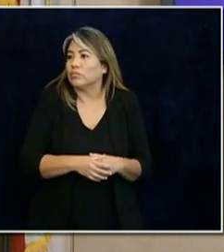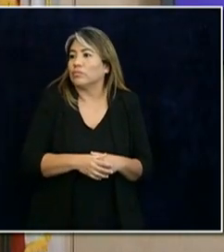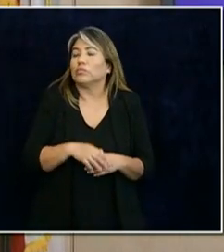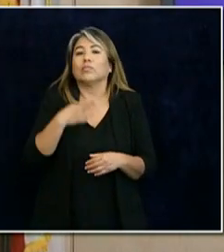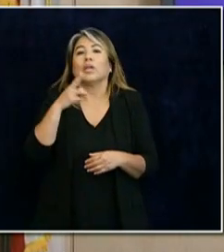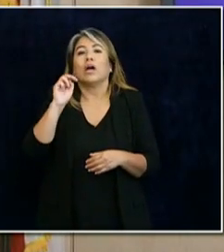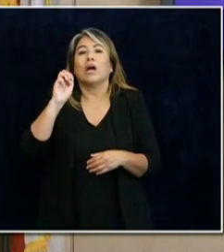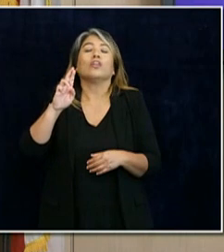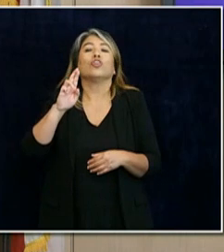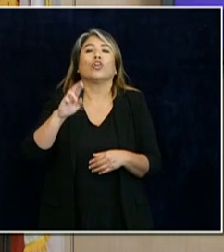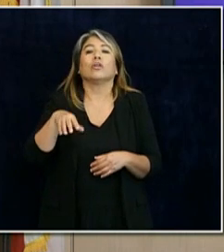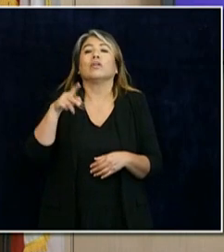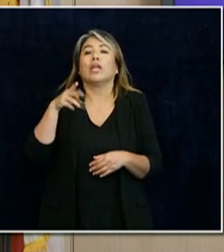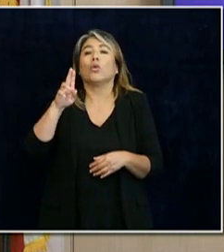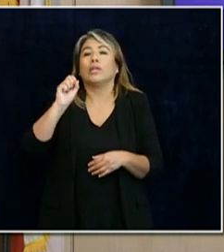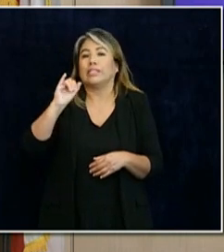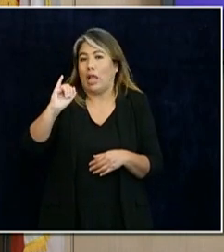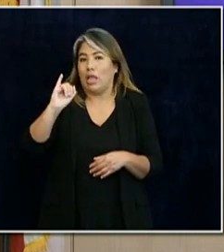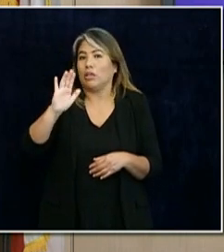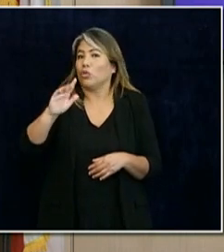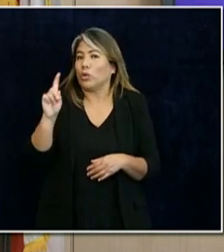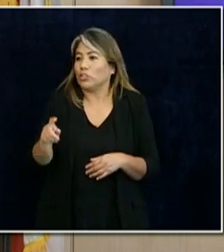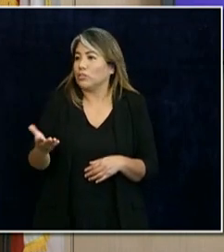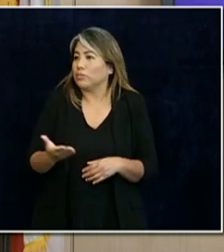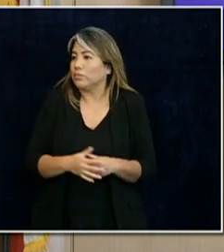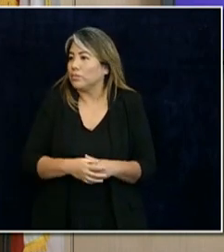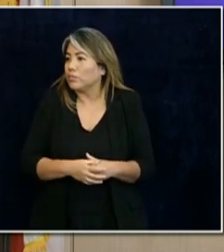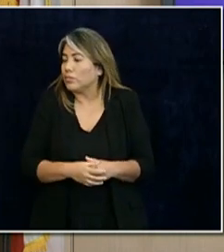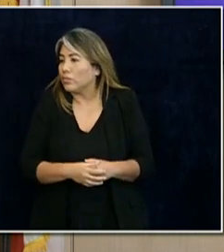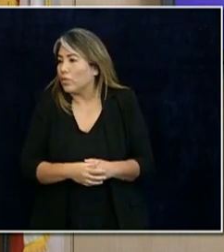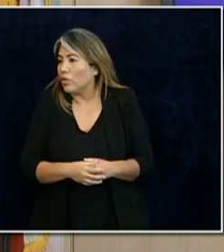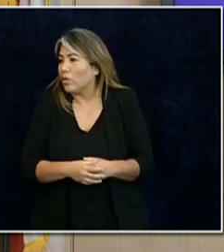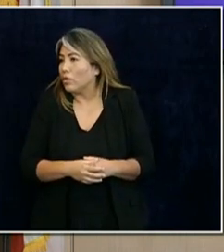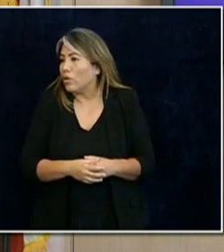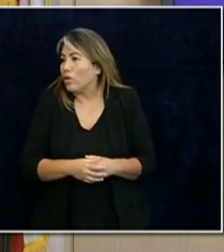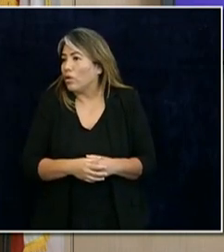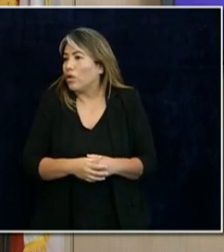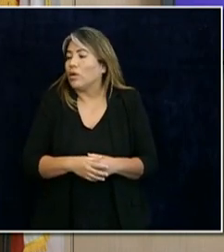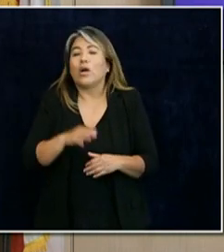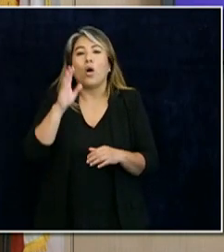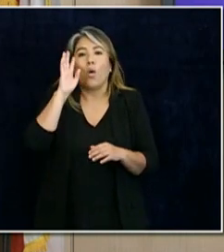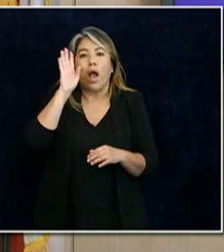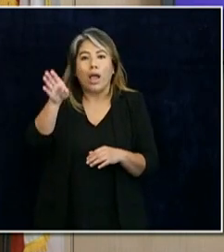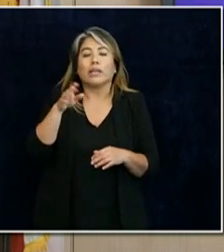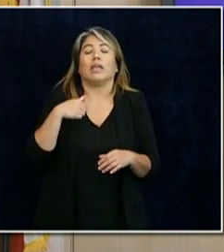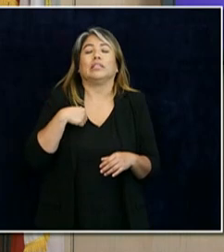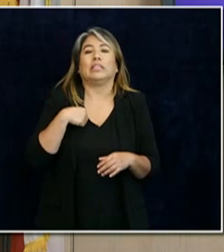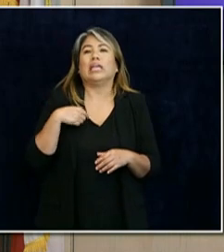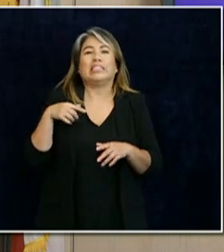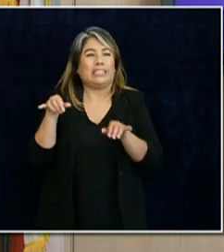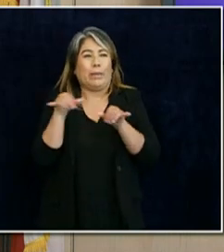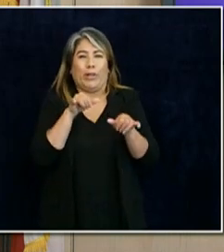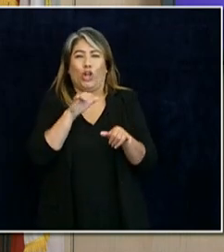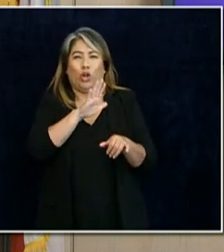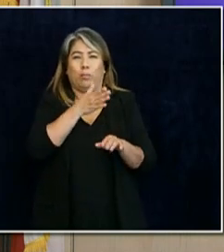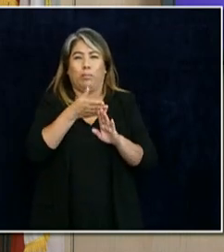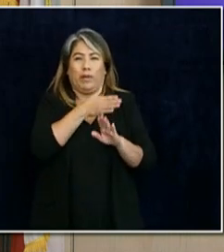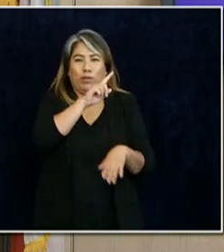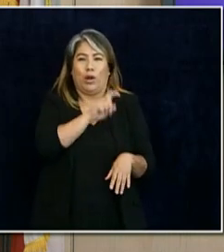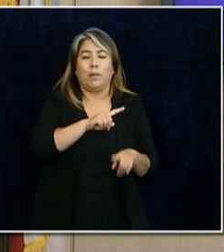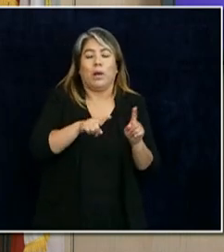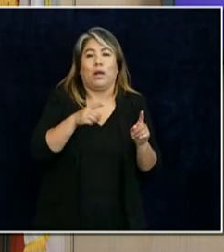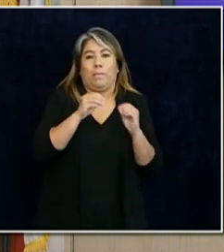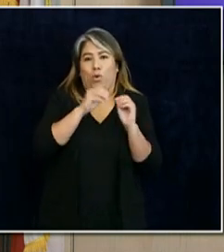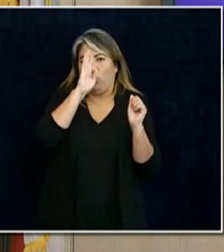Hunter Sowards from KUSI, please state your question. Hi there. It's pretty similar, but I'm kind of a